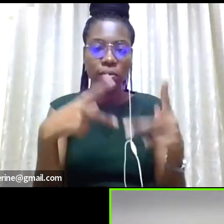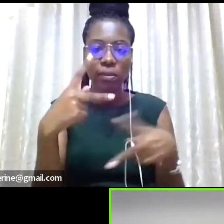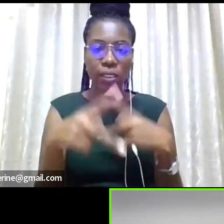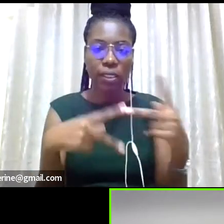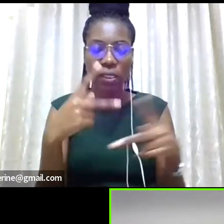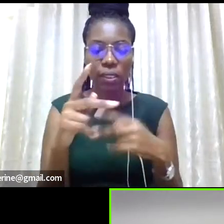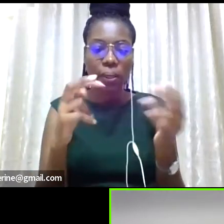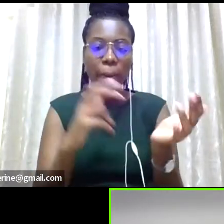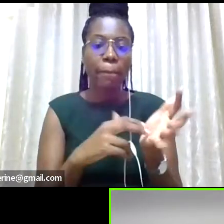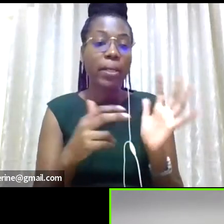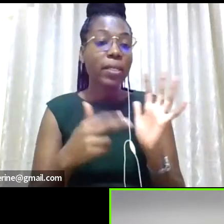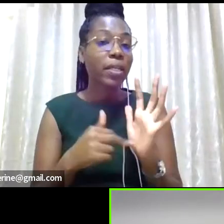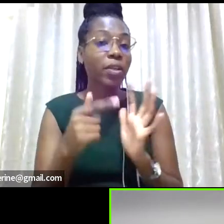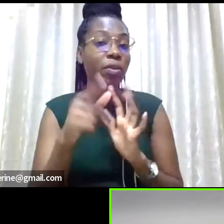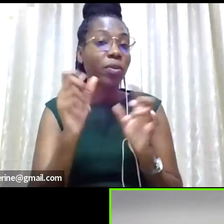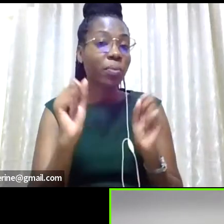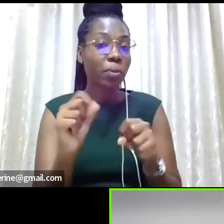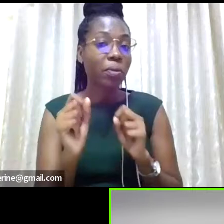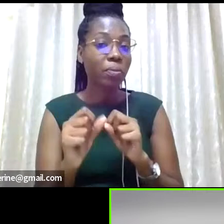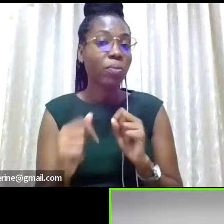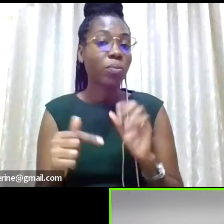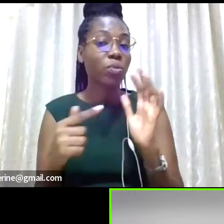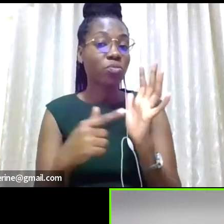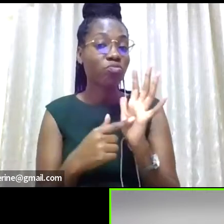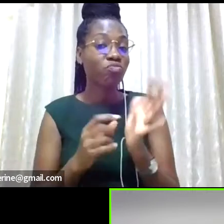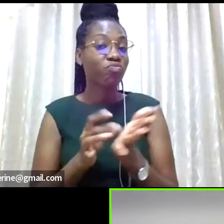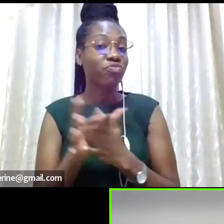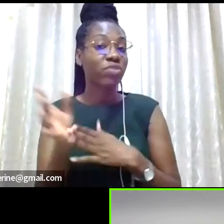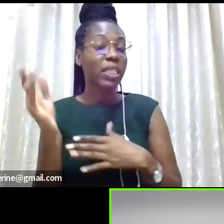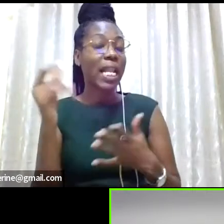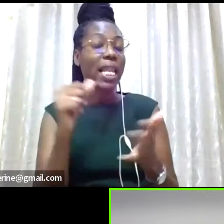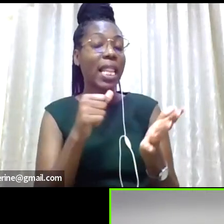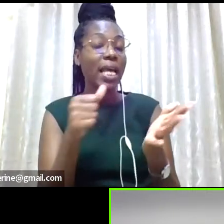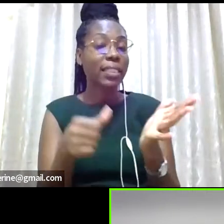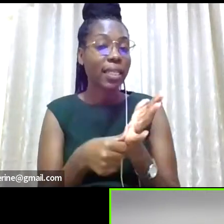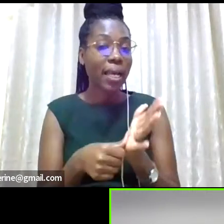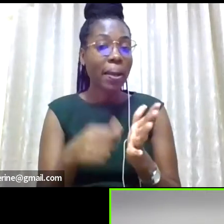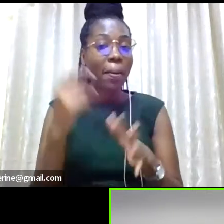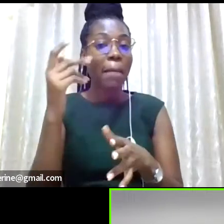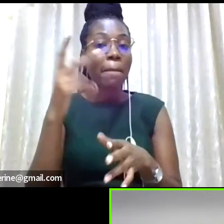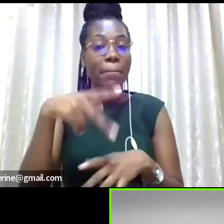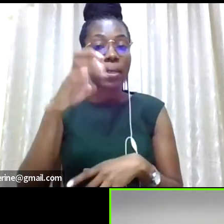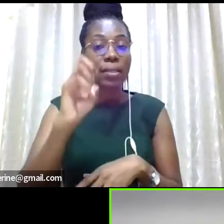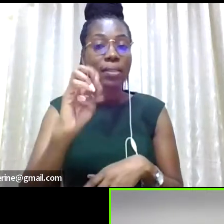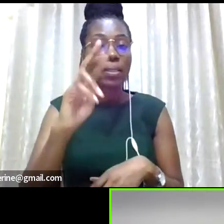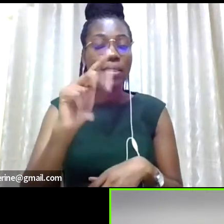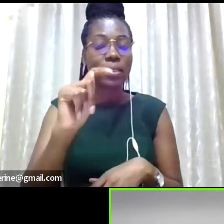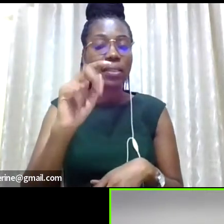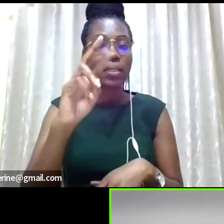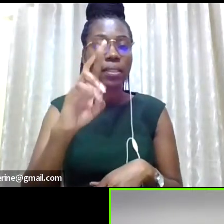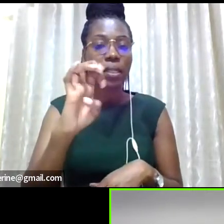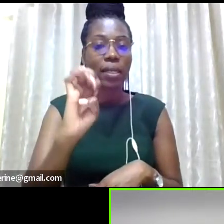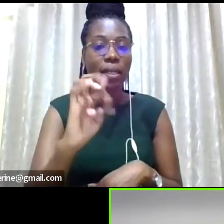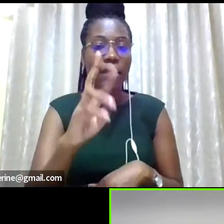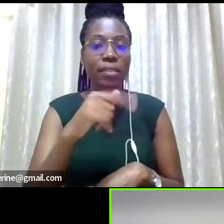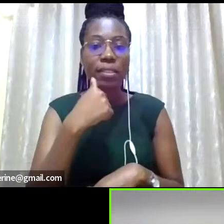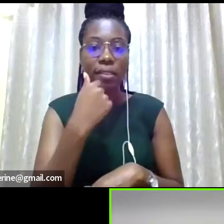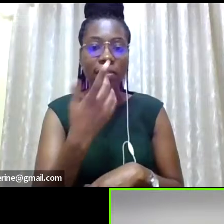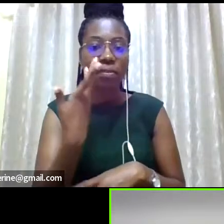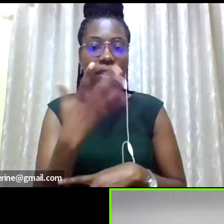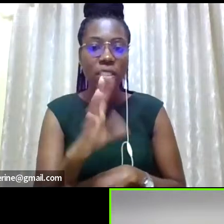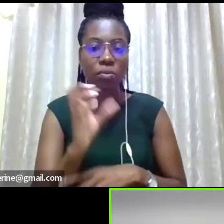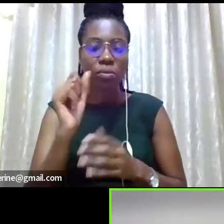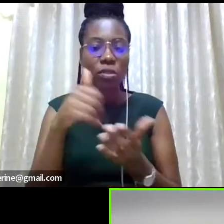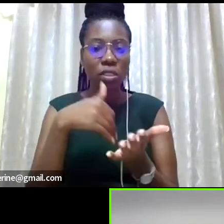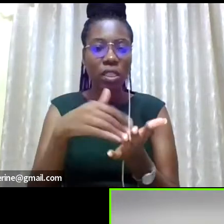you can do a show cause letter, and that is what Peter has said. You need to send them an email, you need to send them a WhatsApp, you need